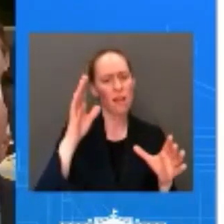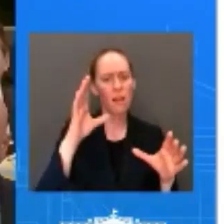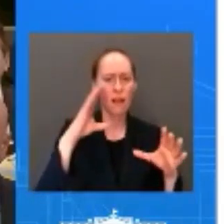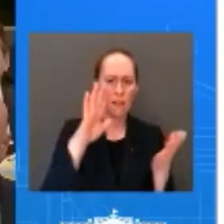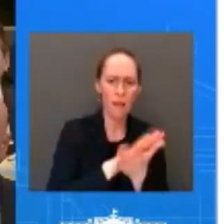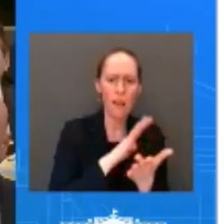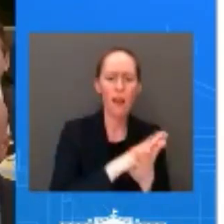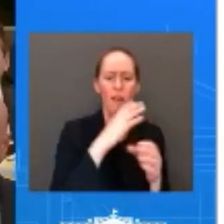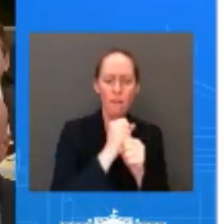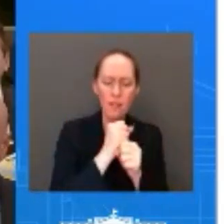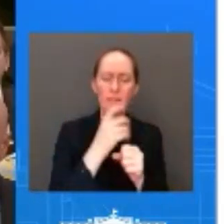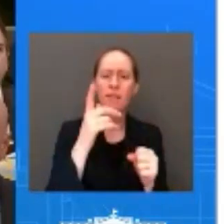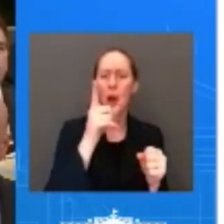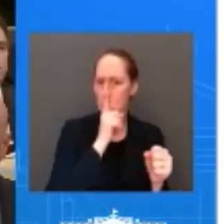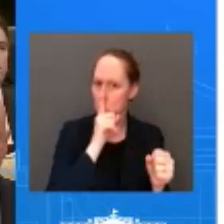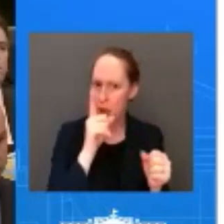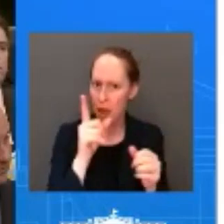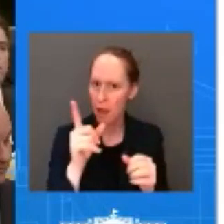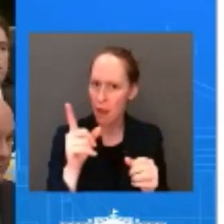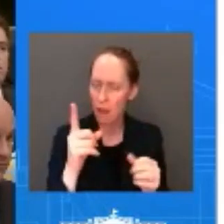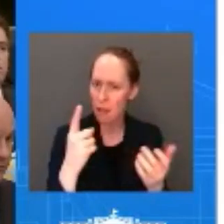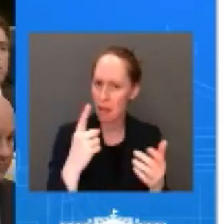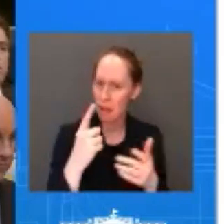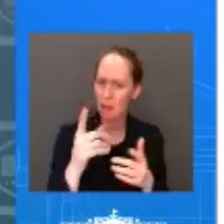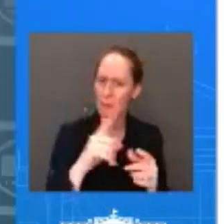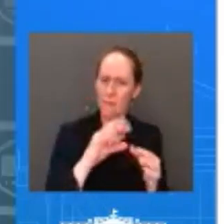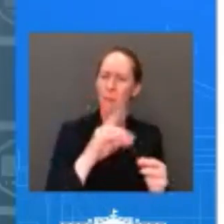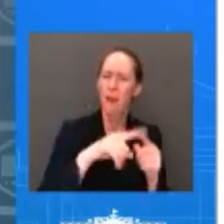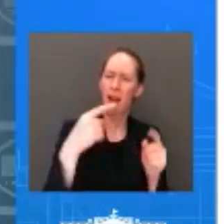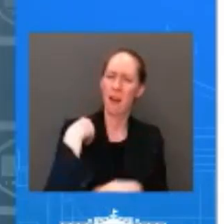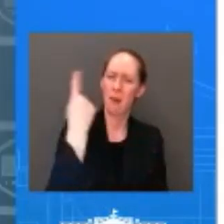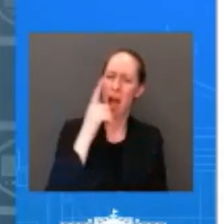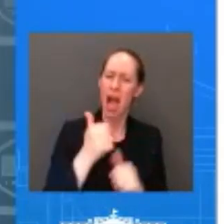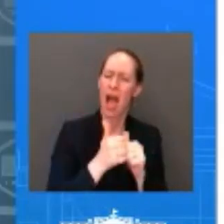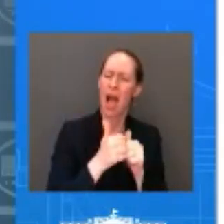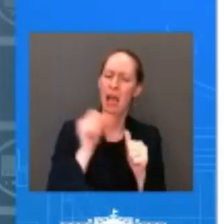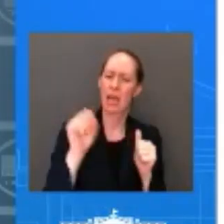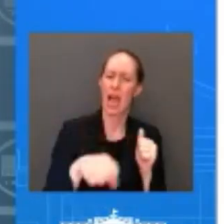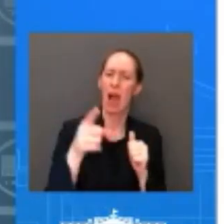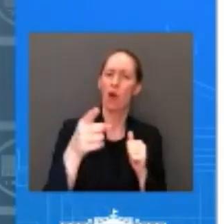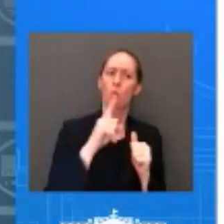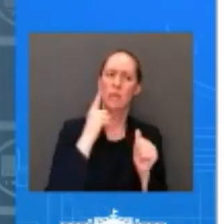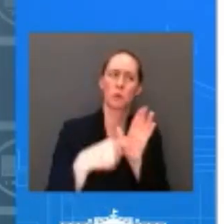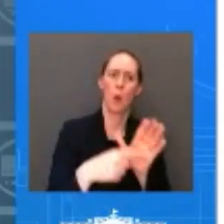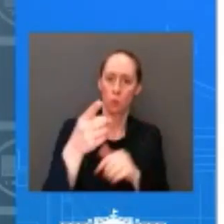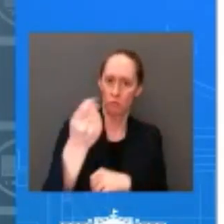that would demonstrate that seriousness? I'm going to really refer you to the White House Counsel's office.